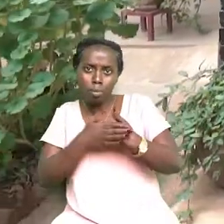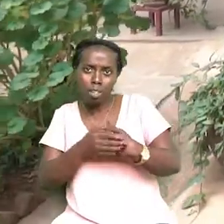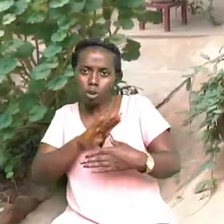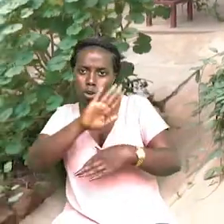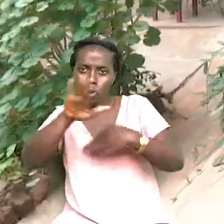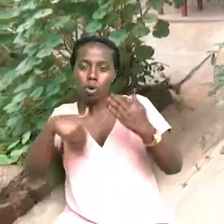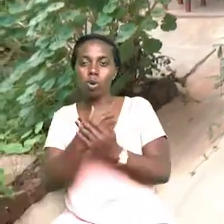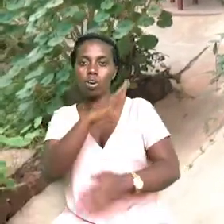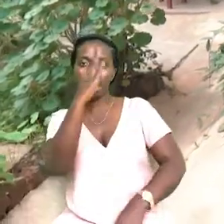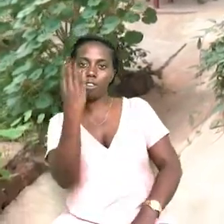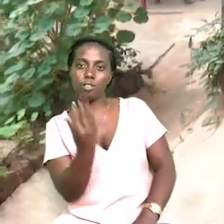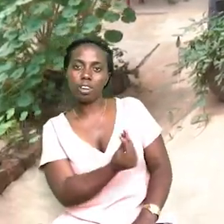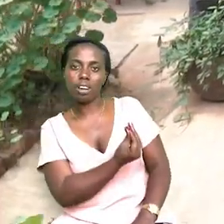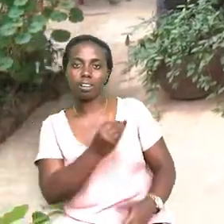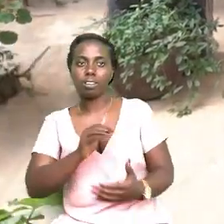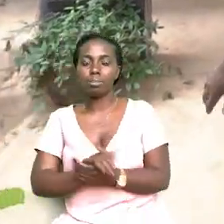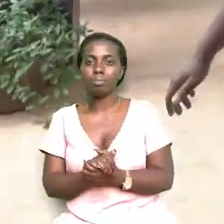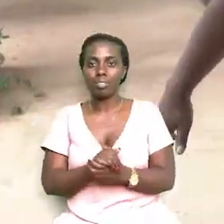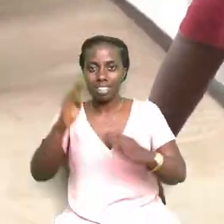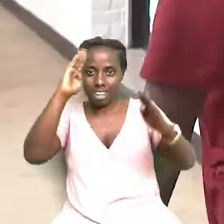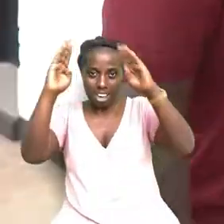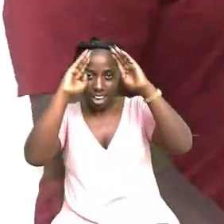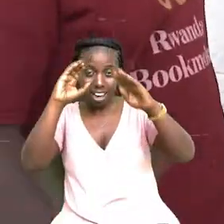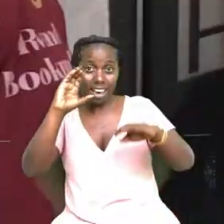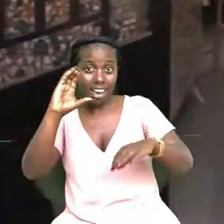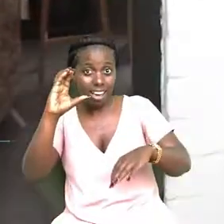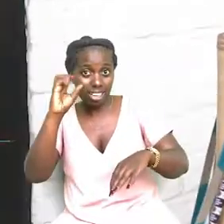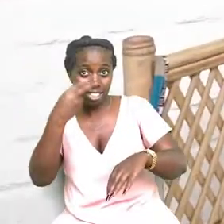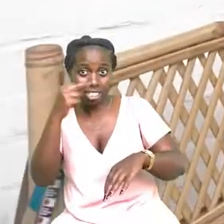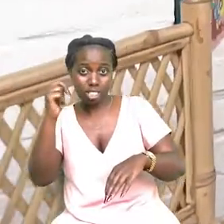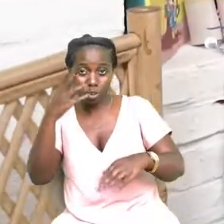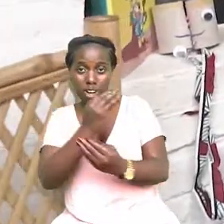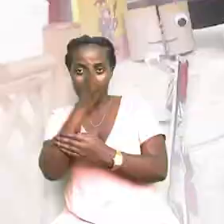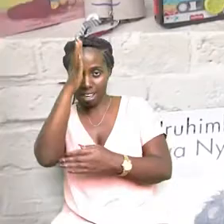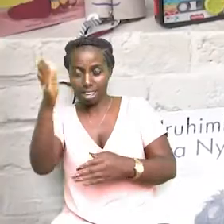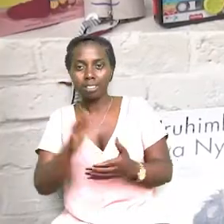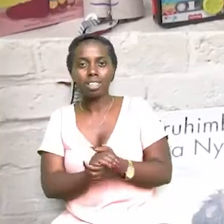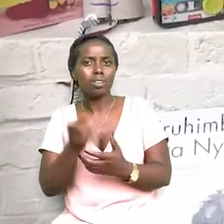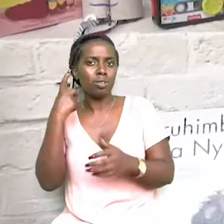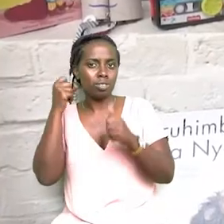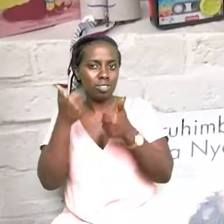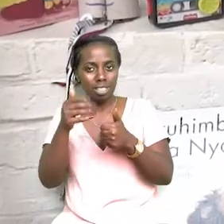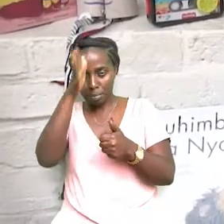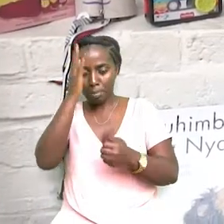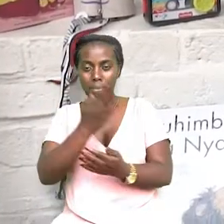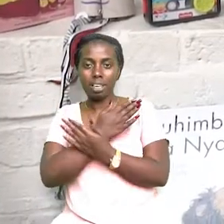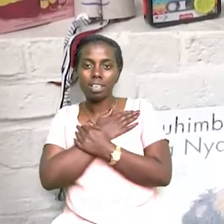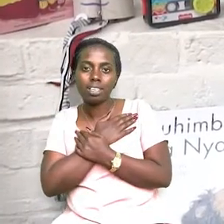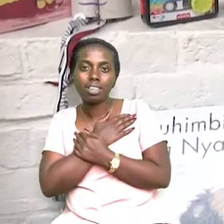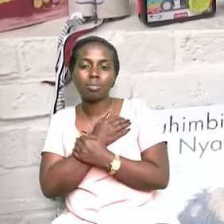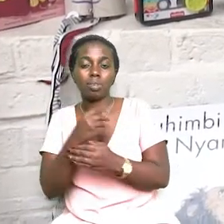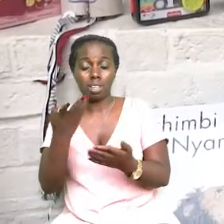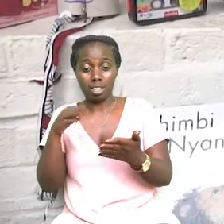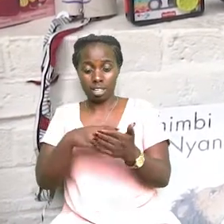all Africa. Hi, Shannon. Hi, Papa Yambi. Yes, recently, Papa Yambi, myself, and Daniel had